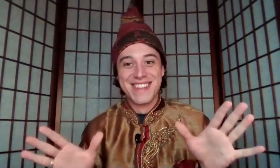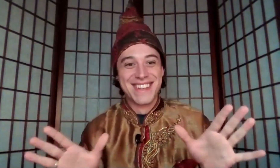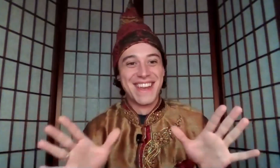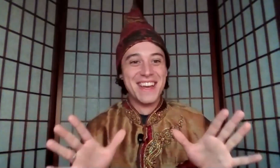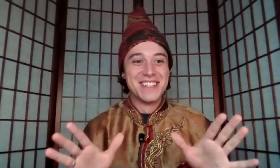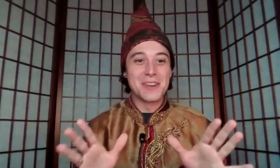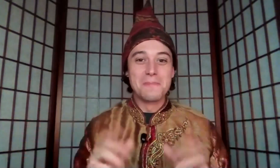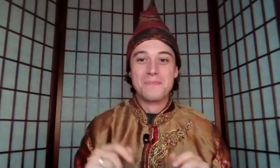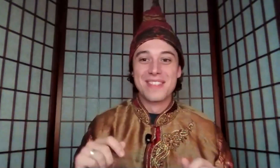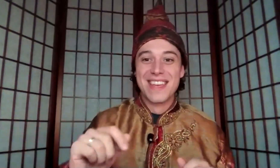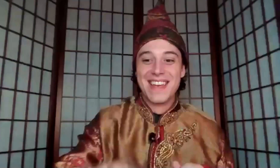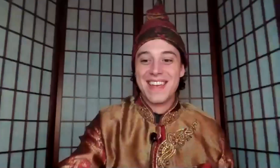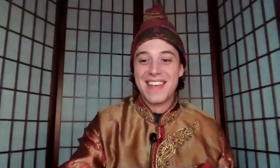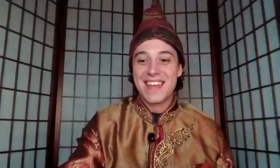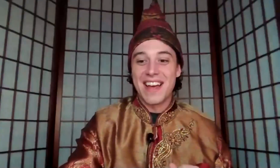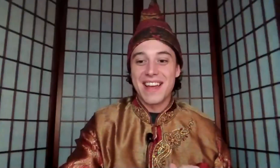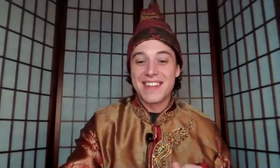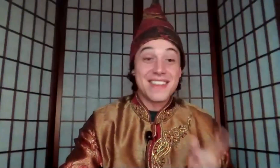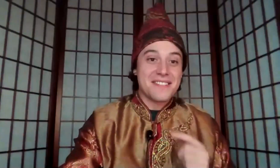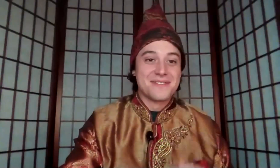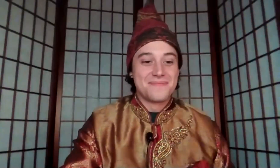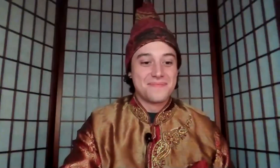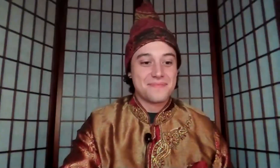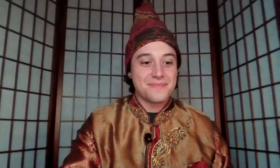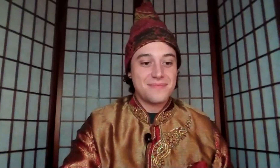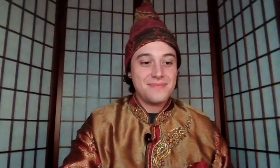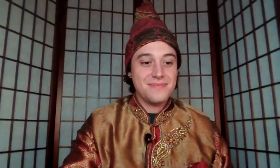world. So yeah.